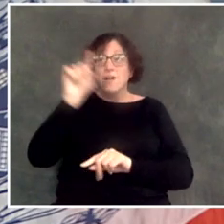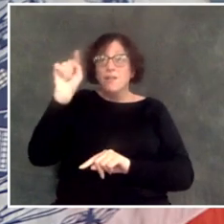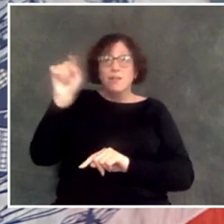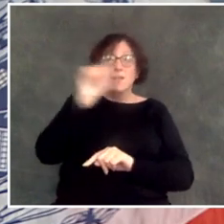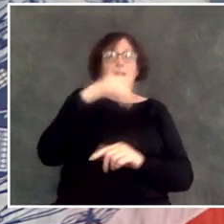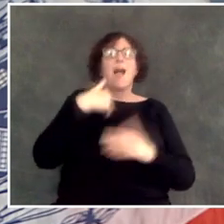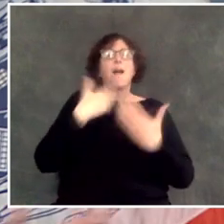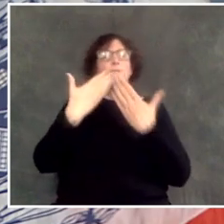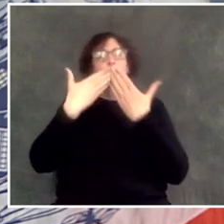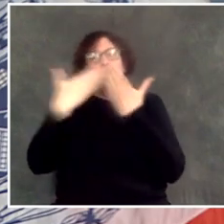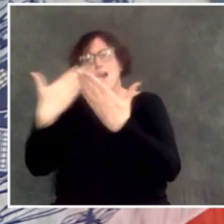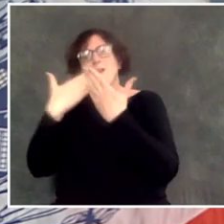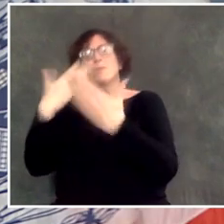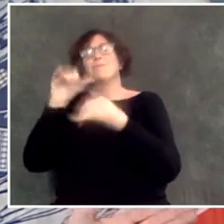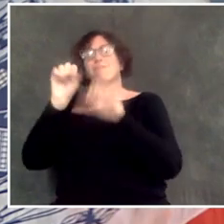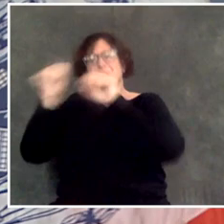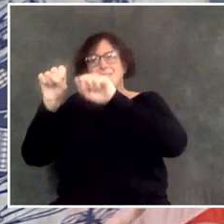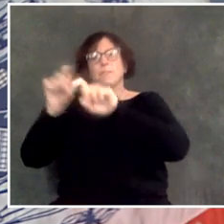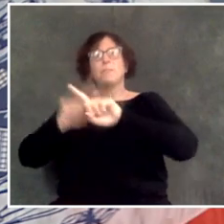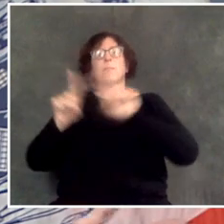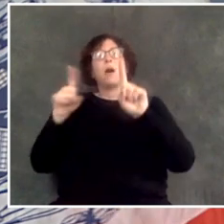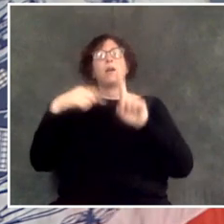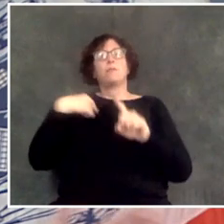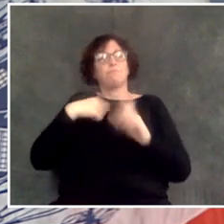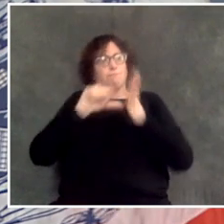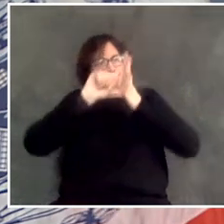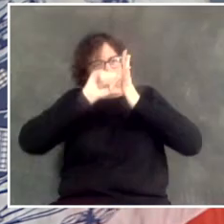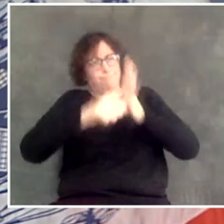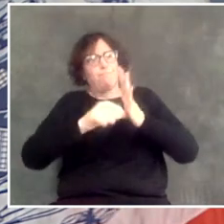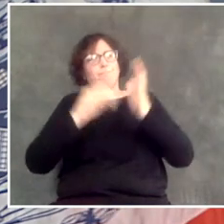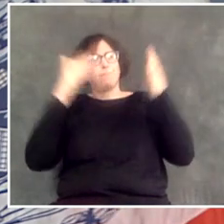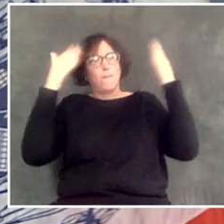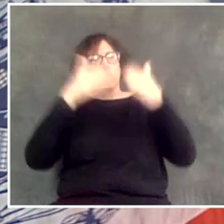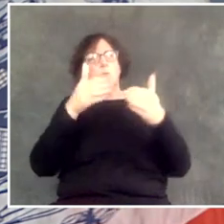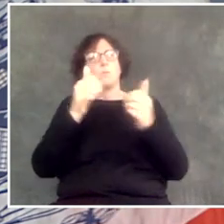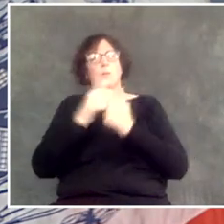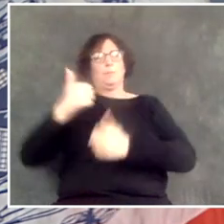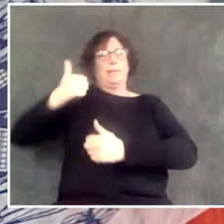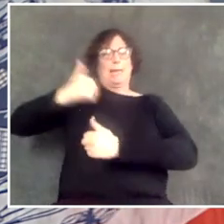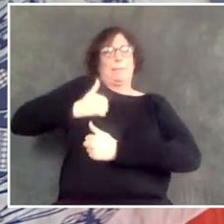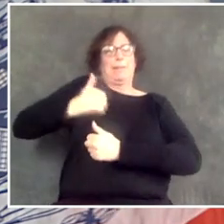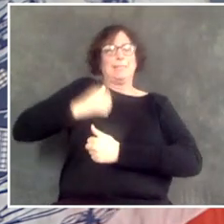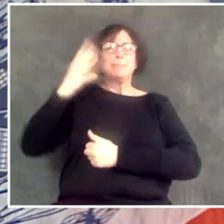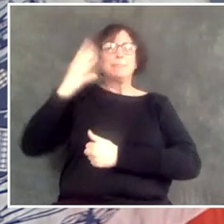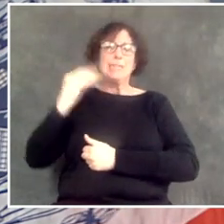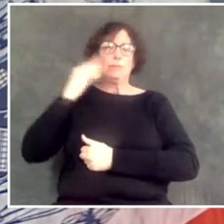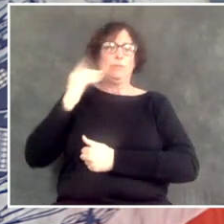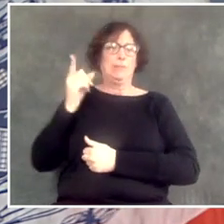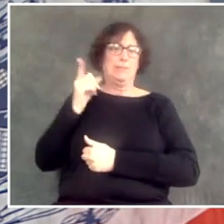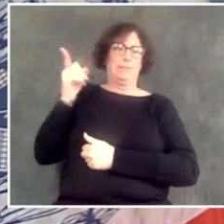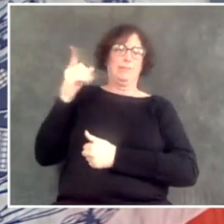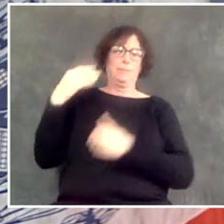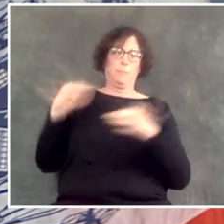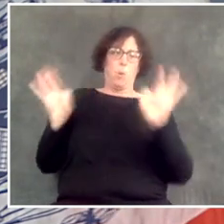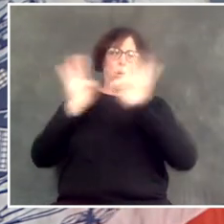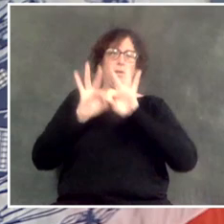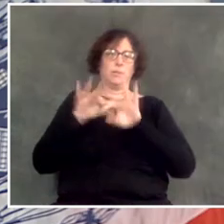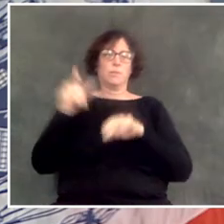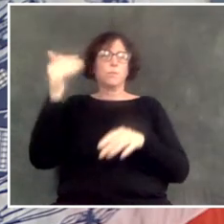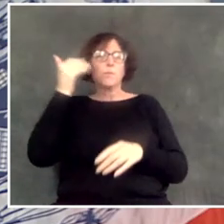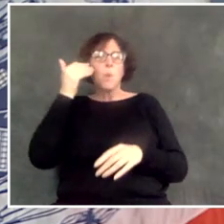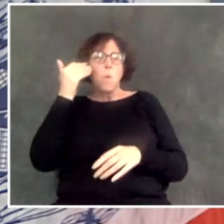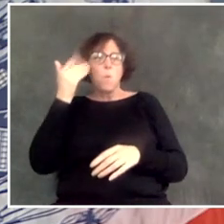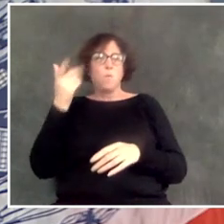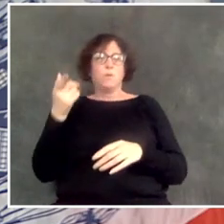and emergency departments, starting with our public hospitals. That request I put out, the 1,000 nurses, 150 doctors,